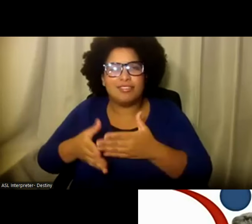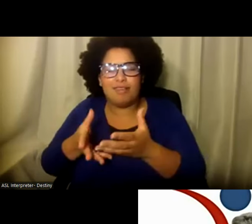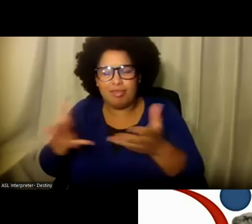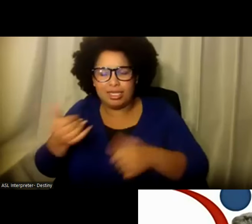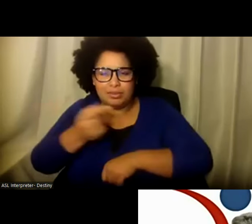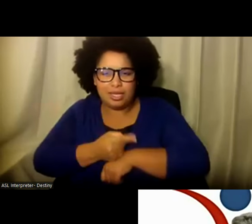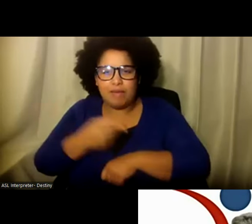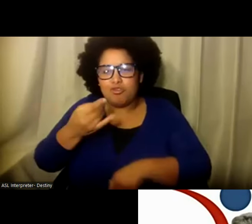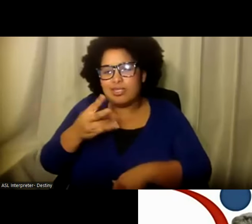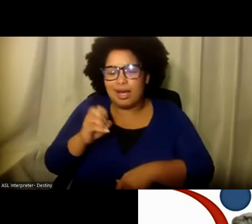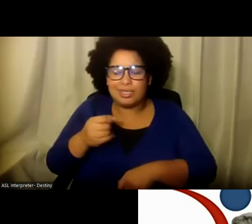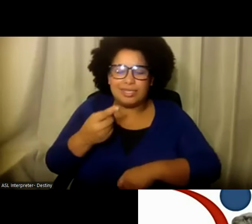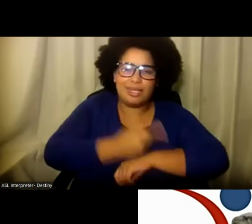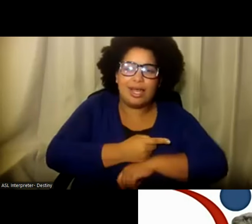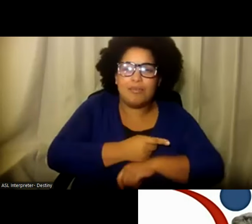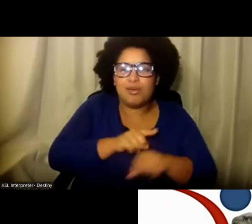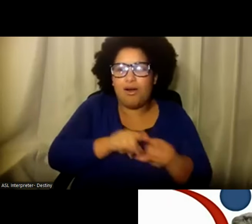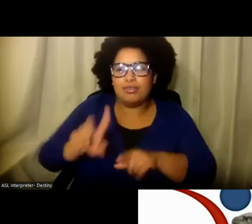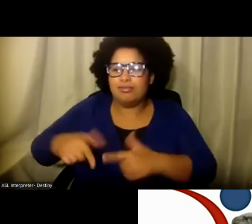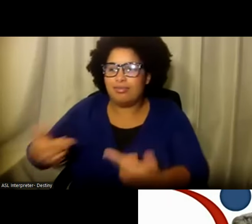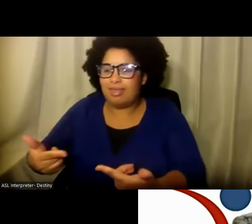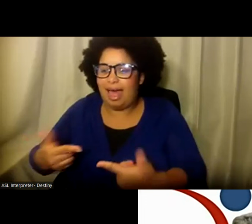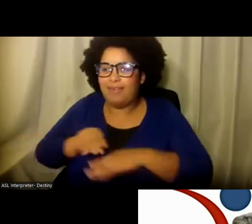meaningful days for those who use our services. So